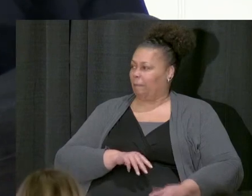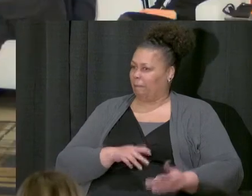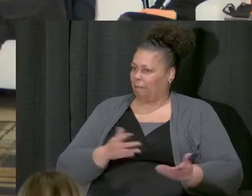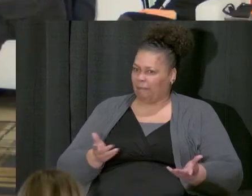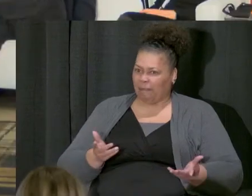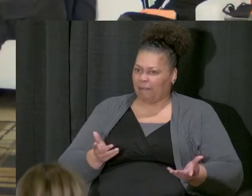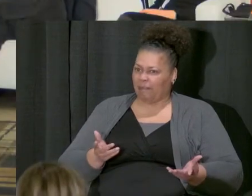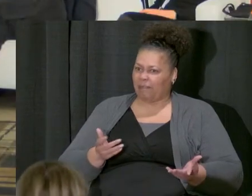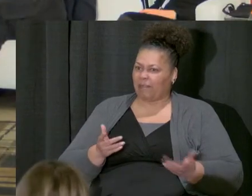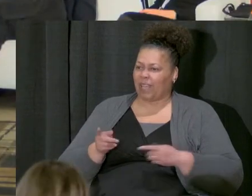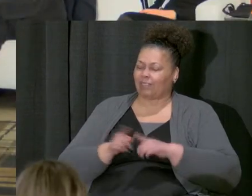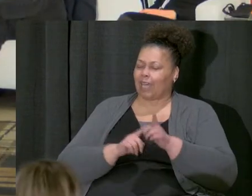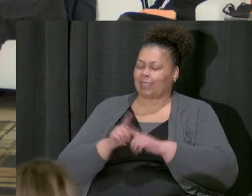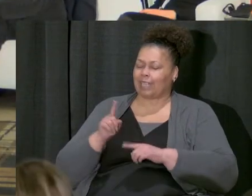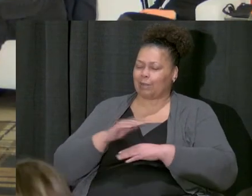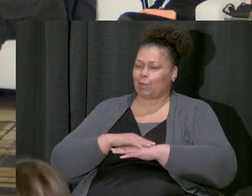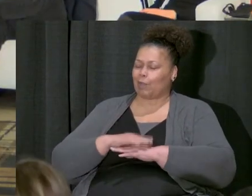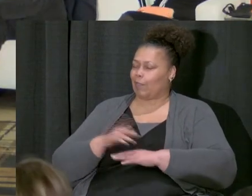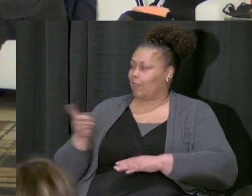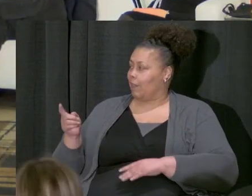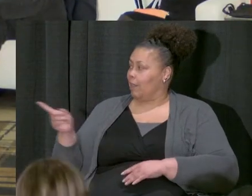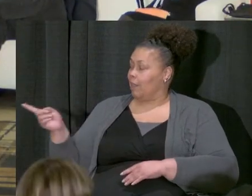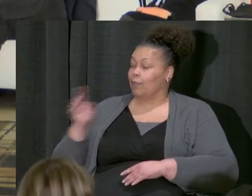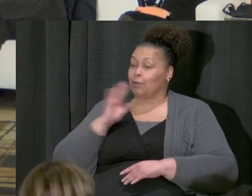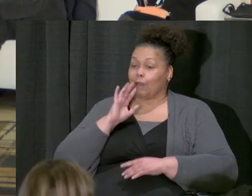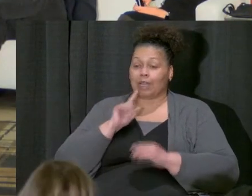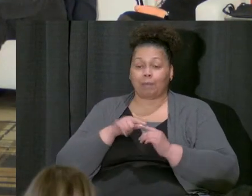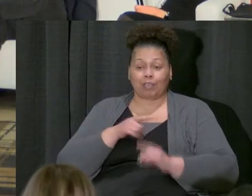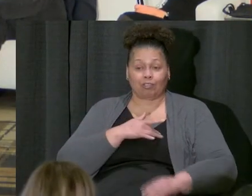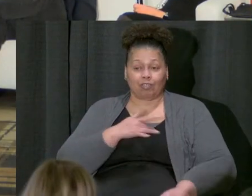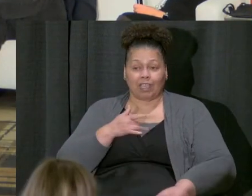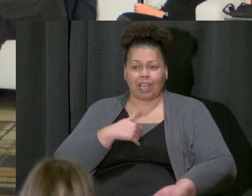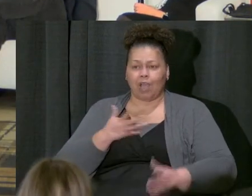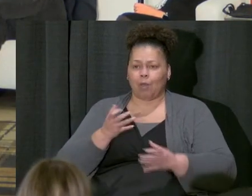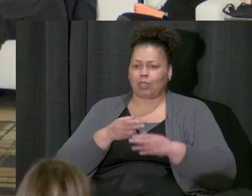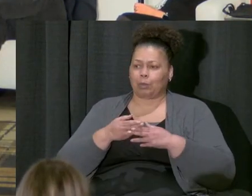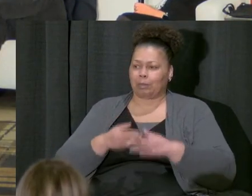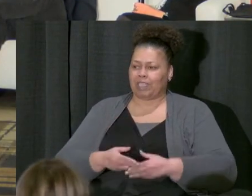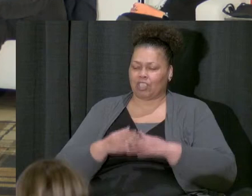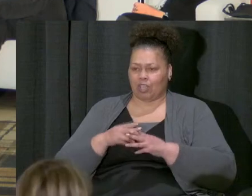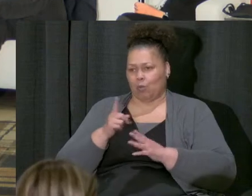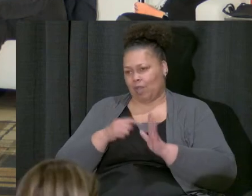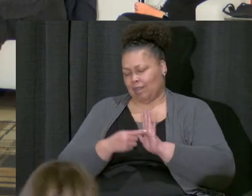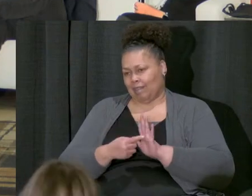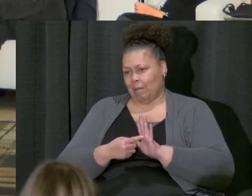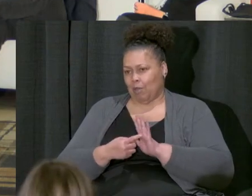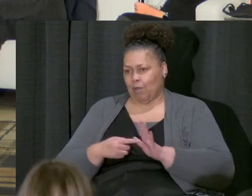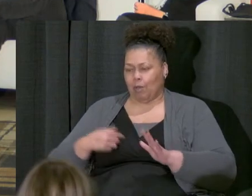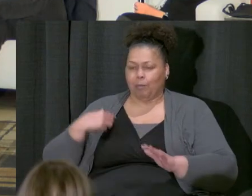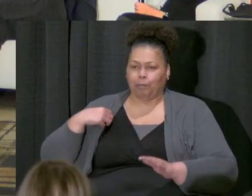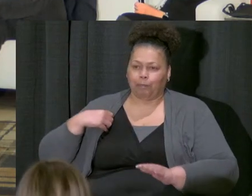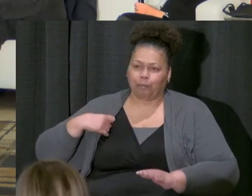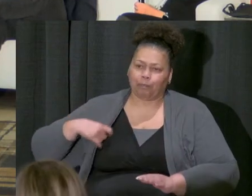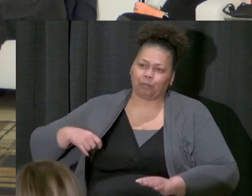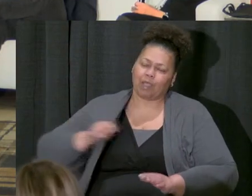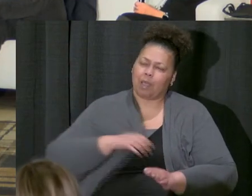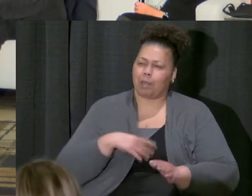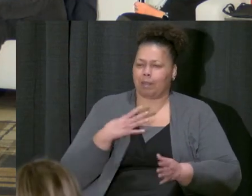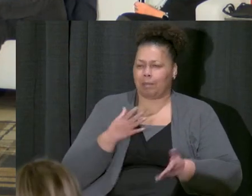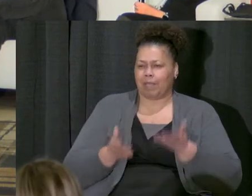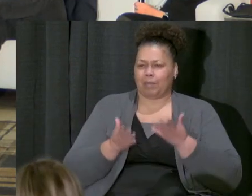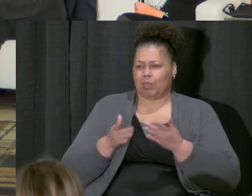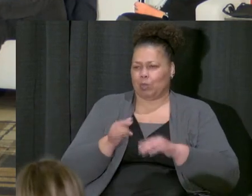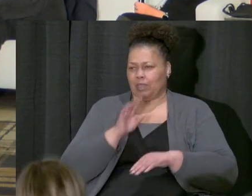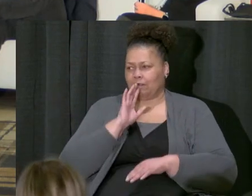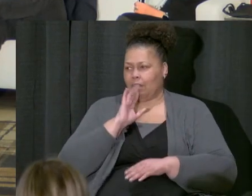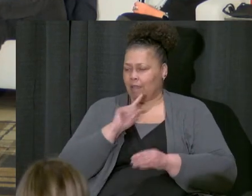So when we talk about the trend, I want to mention one example. So maybe you talk about the